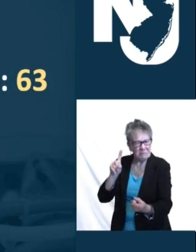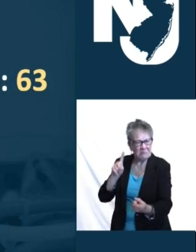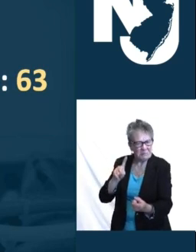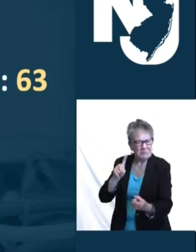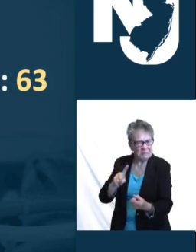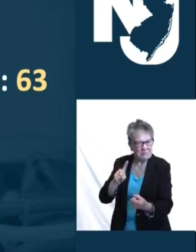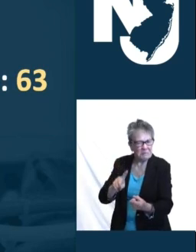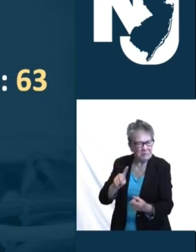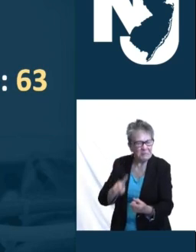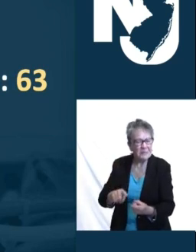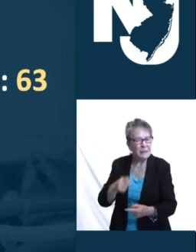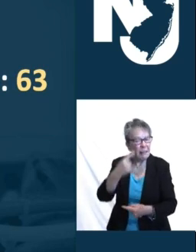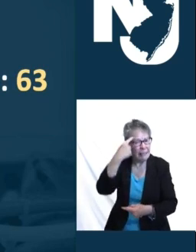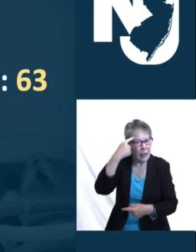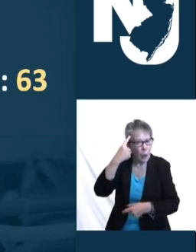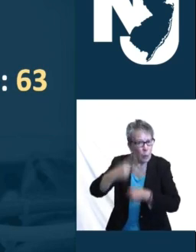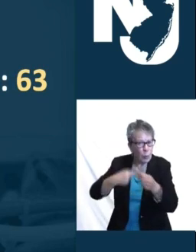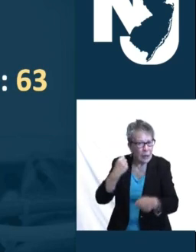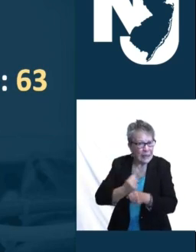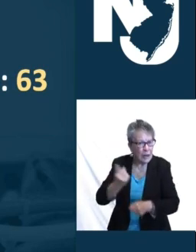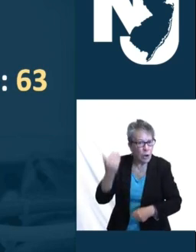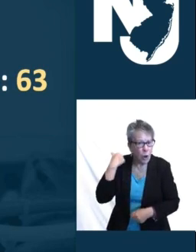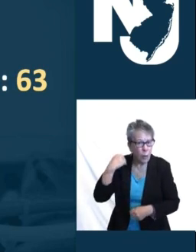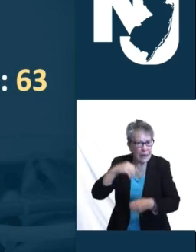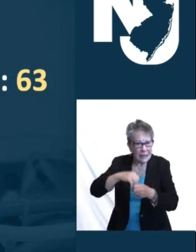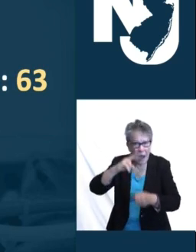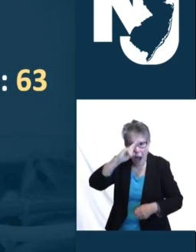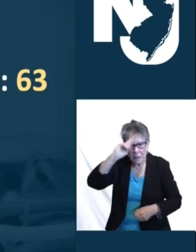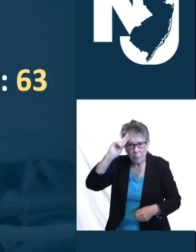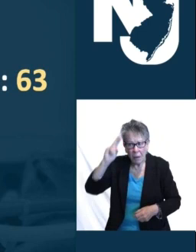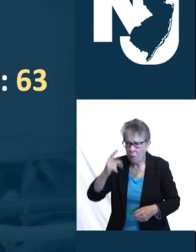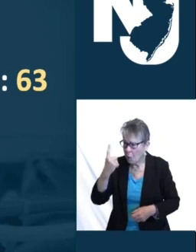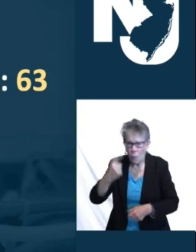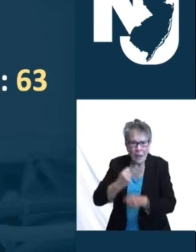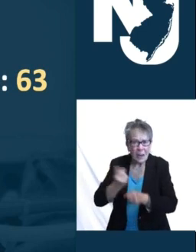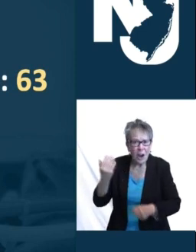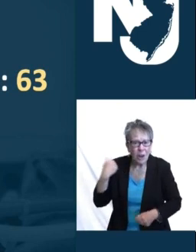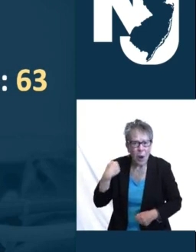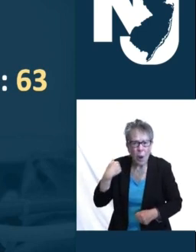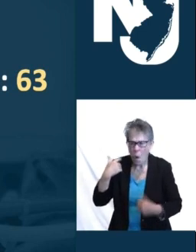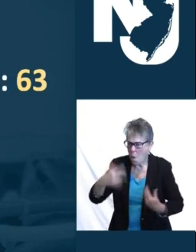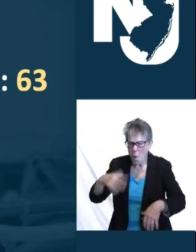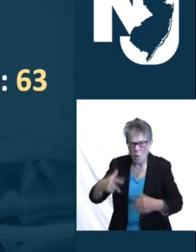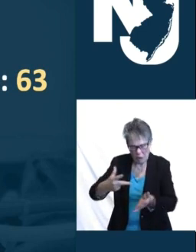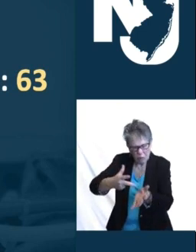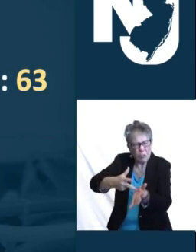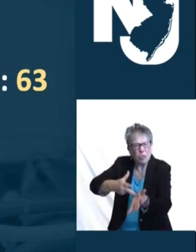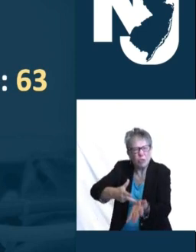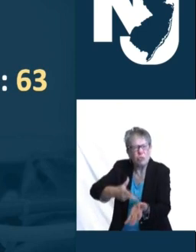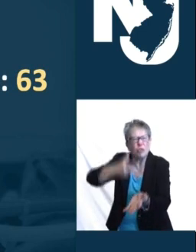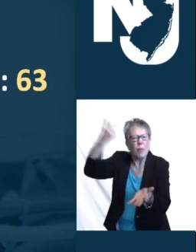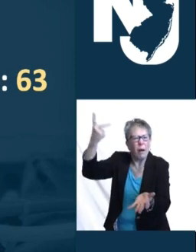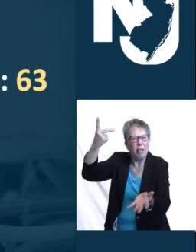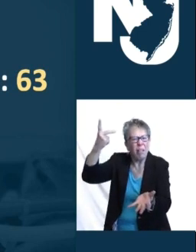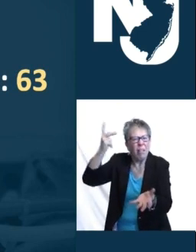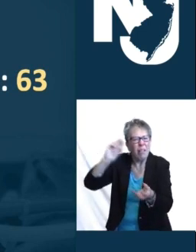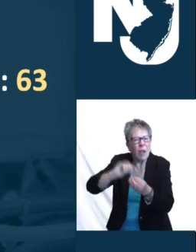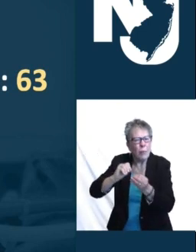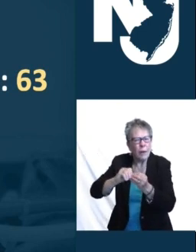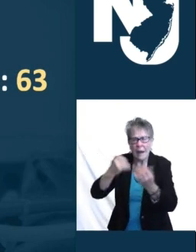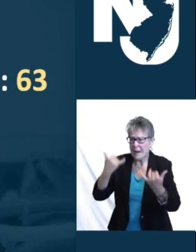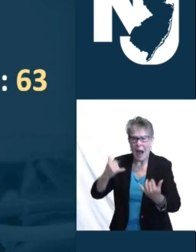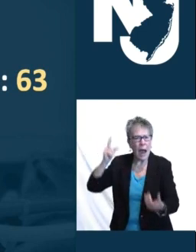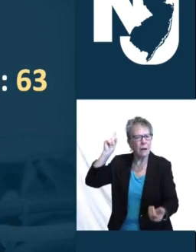number hospitalized was nearly 3 times what you see here. The number of those in our ICUs is nearly 1/3 of what it was